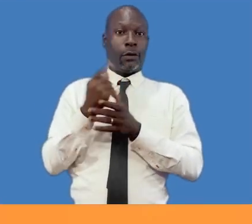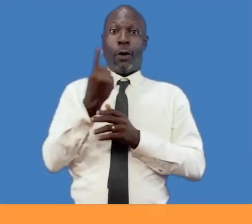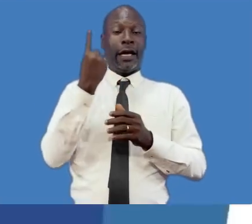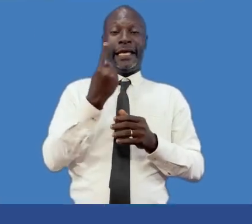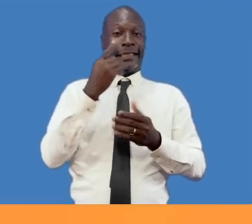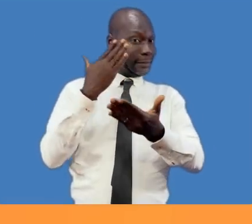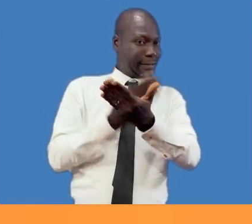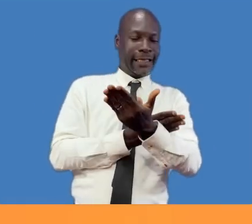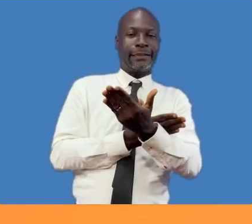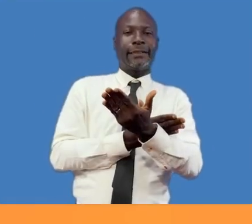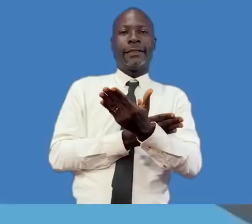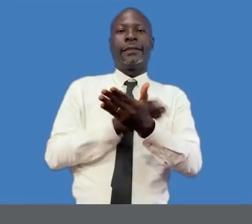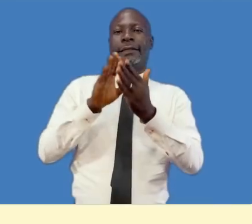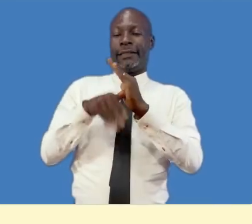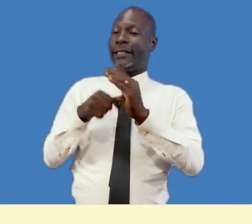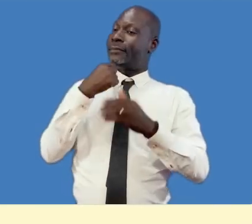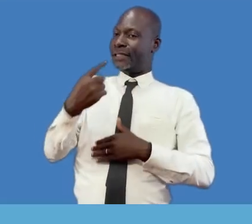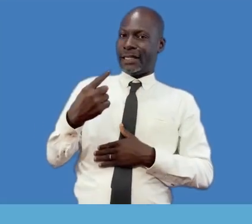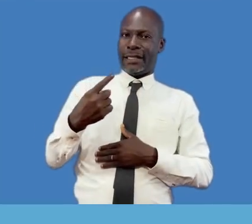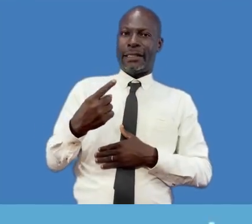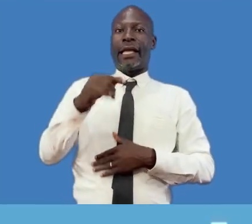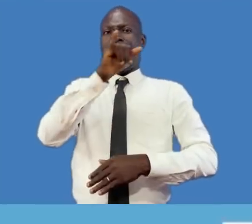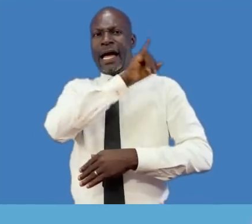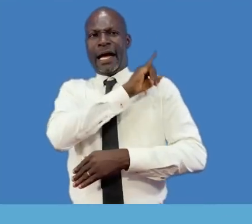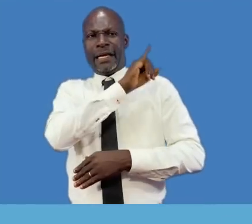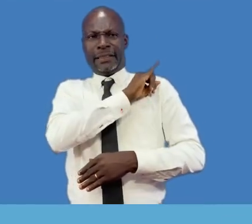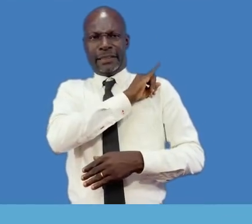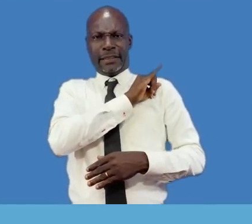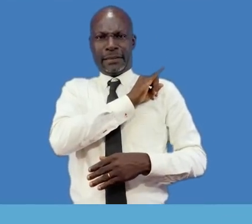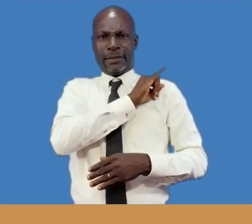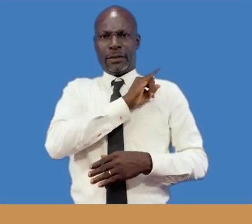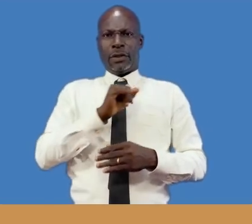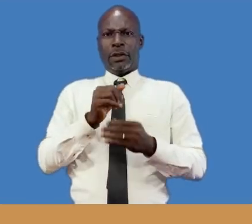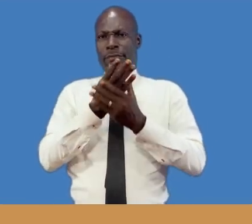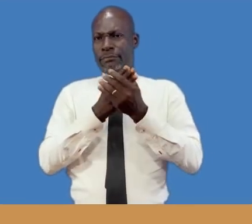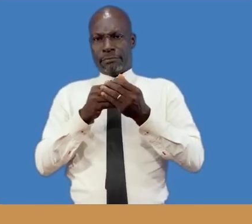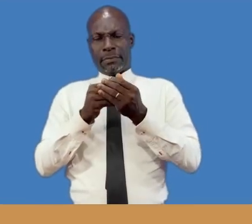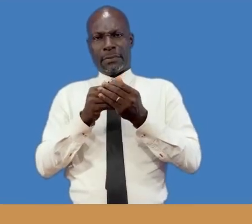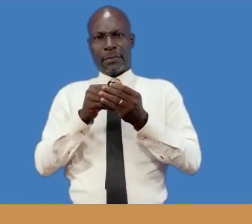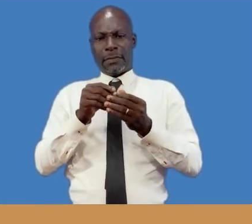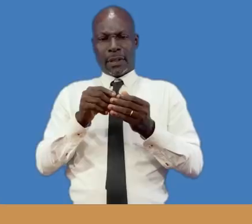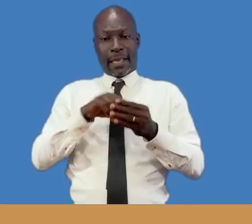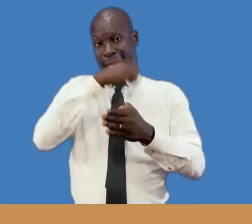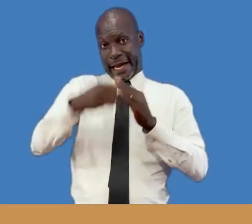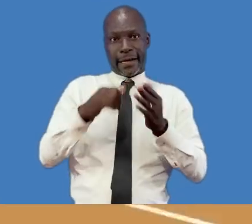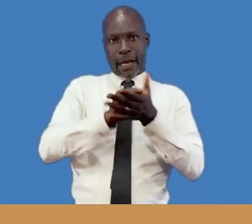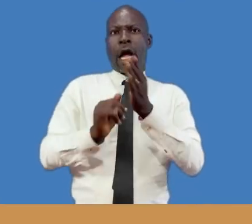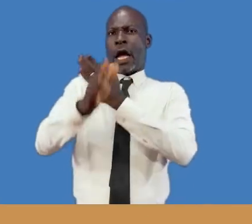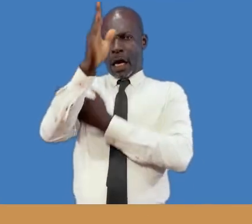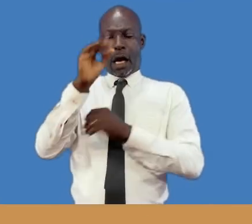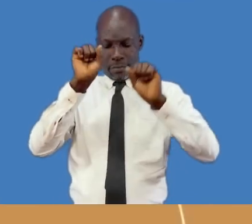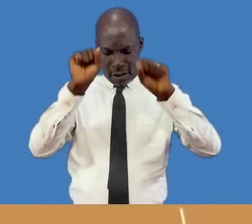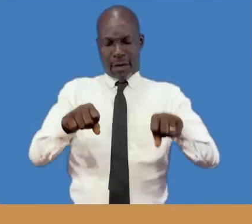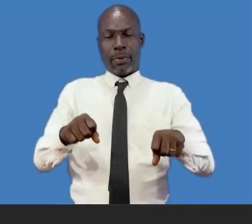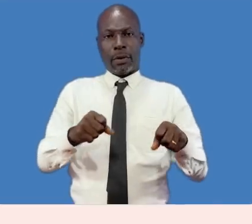son of whom it was said in isaac your seed shall be called concluding that god was able